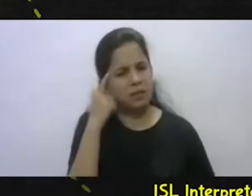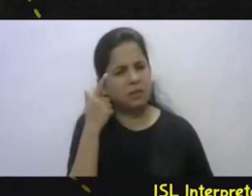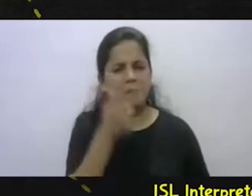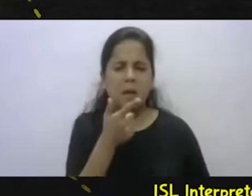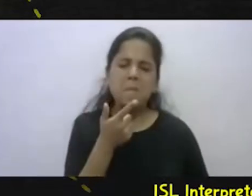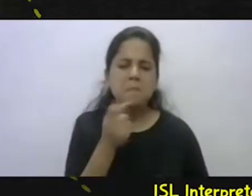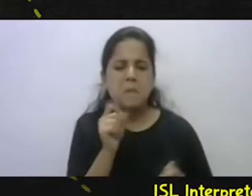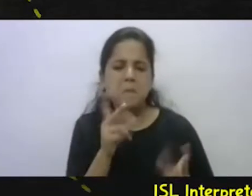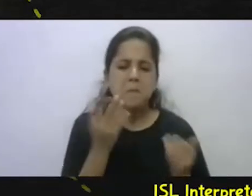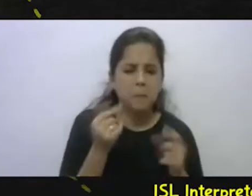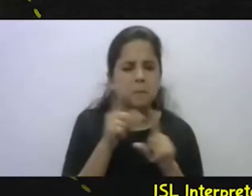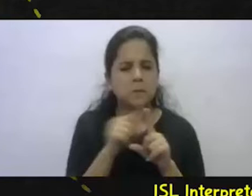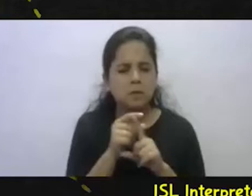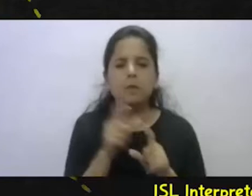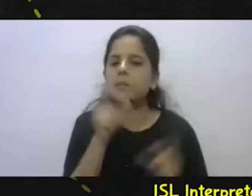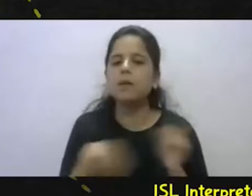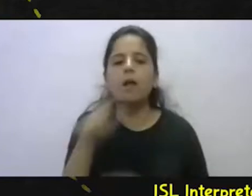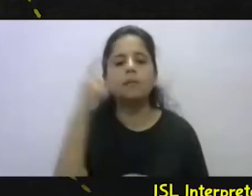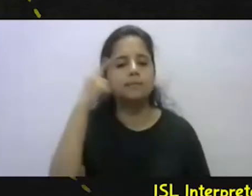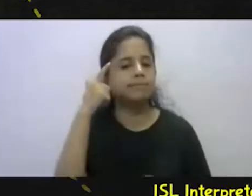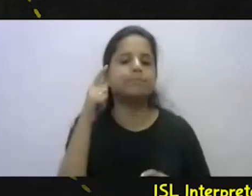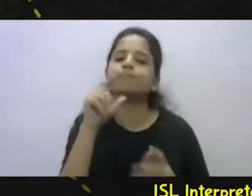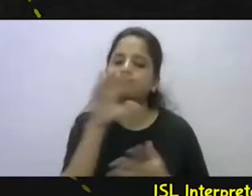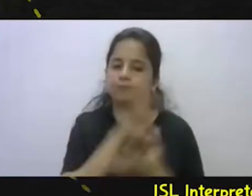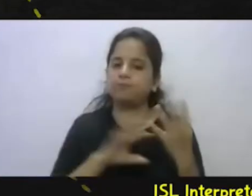precarious, because your